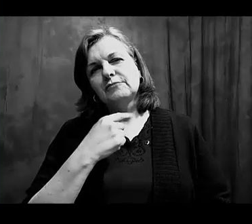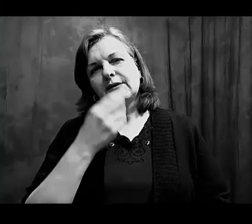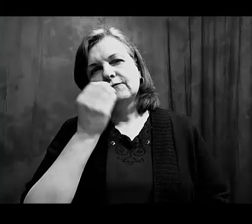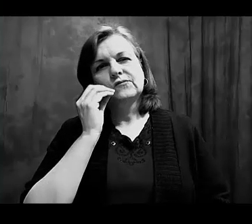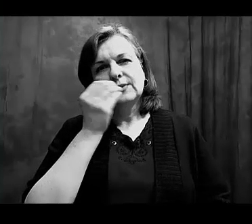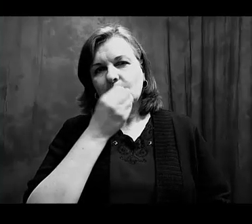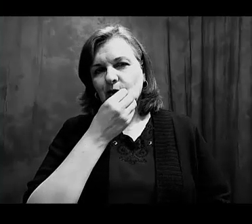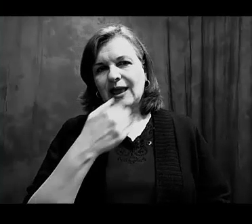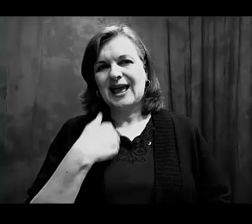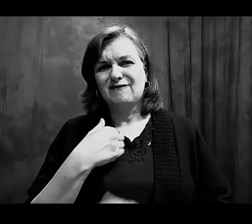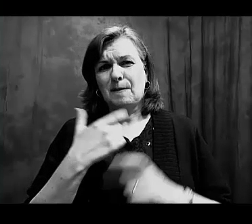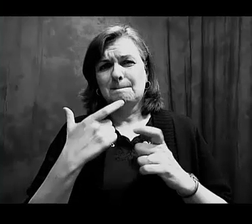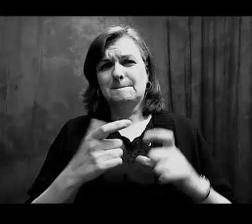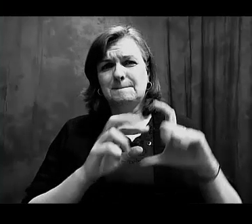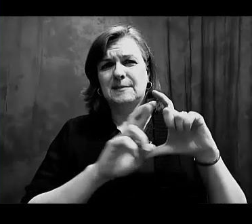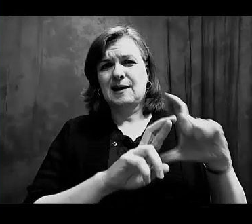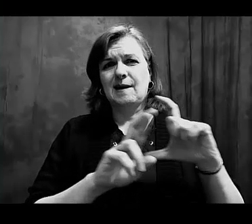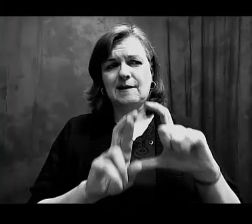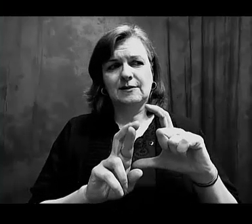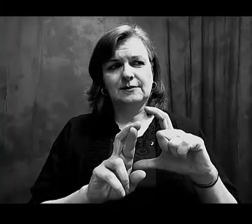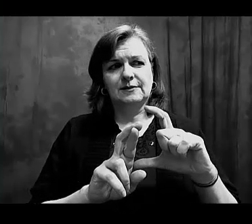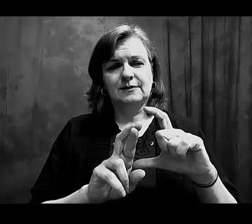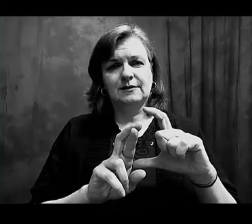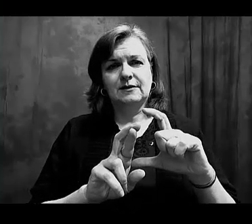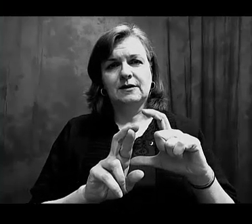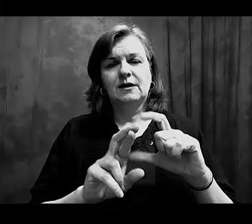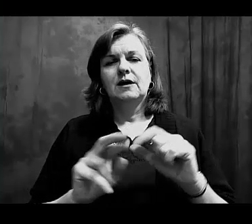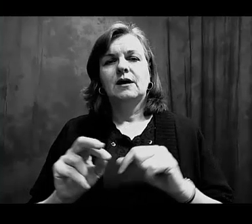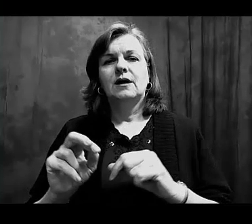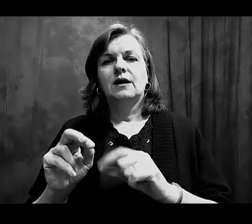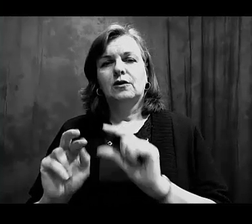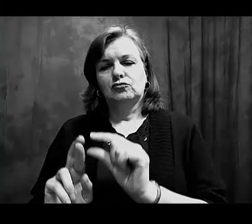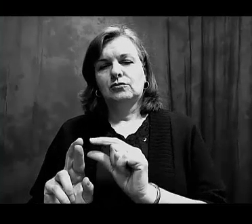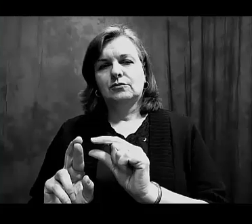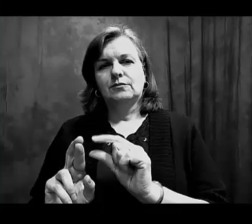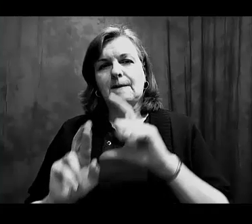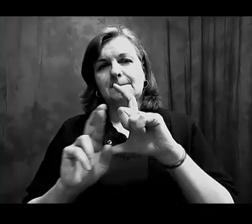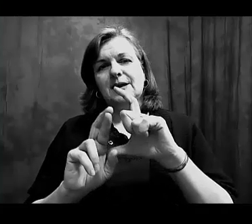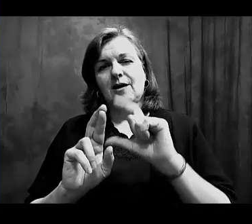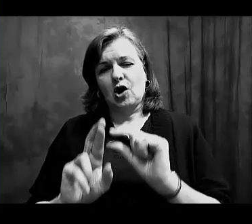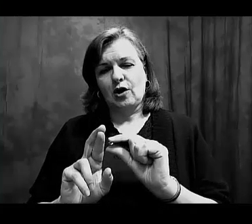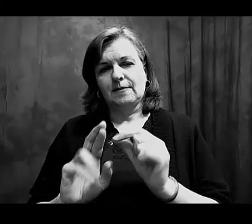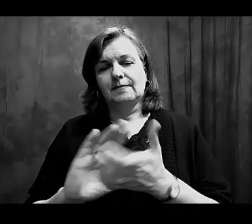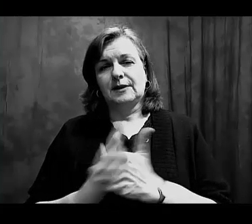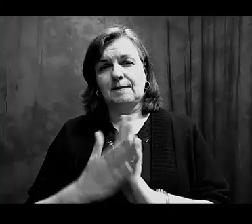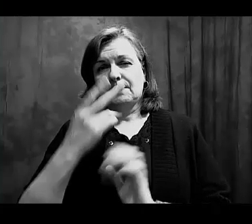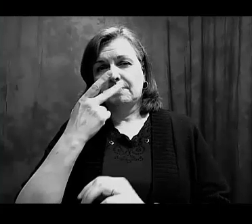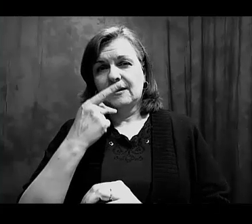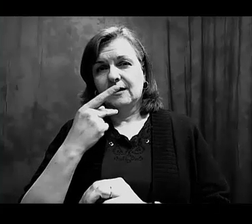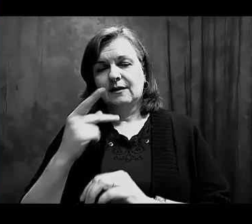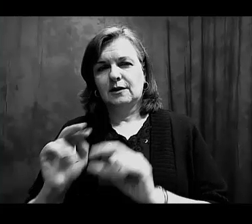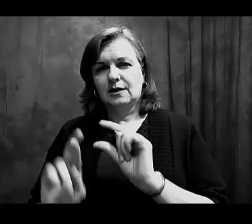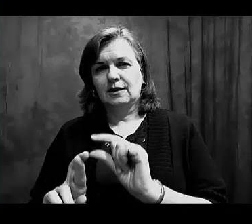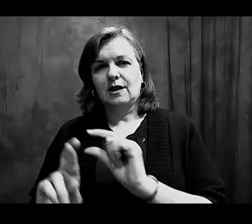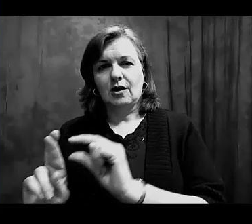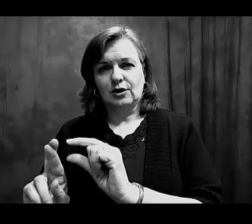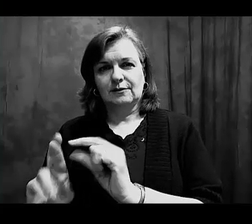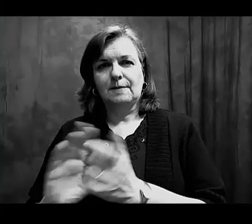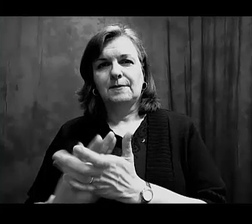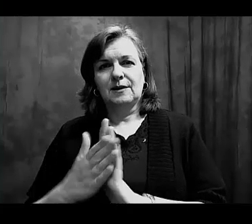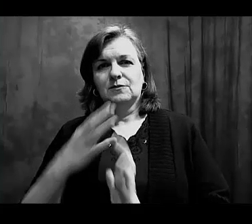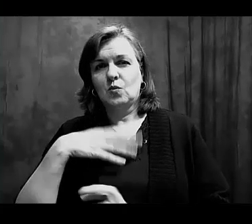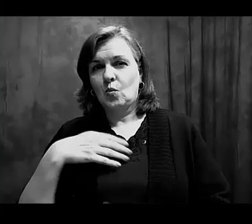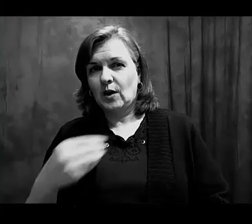allele, okay, so say with our red flower, we would see red, big R for